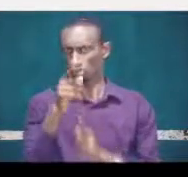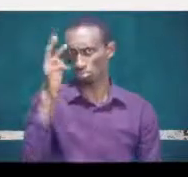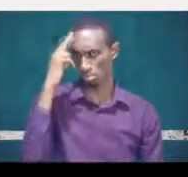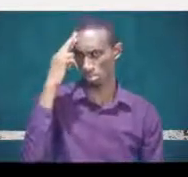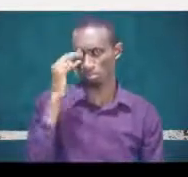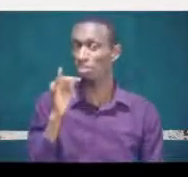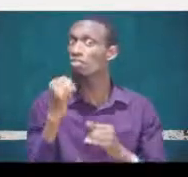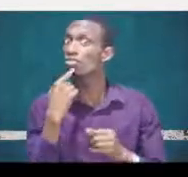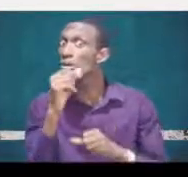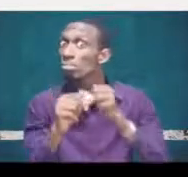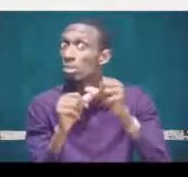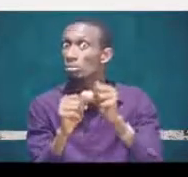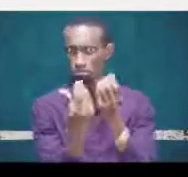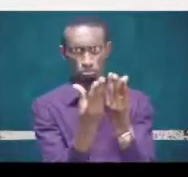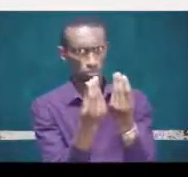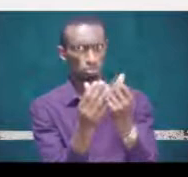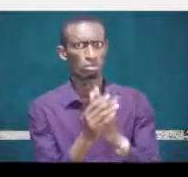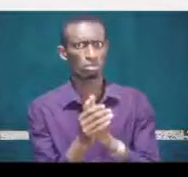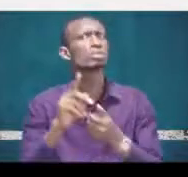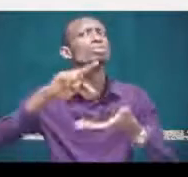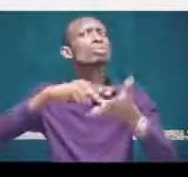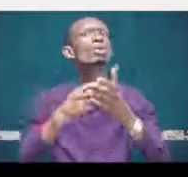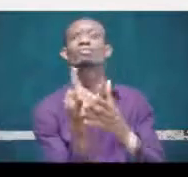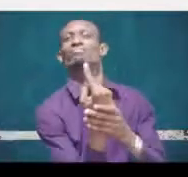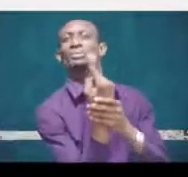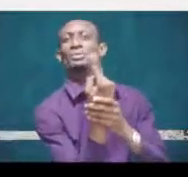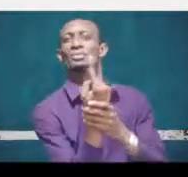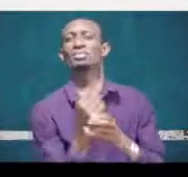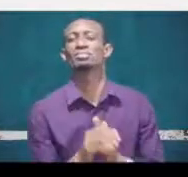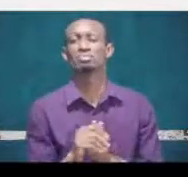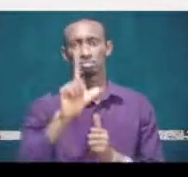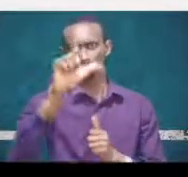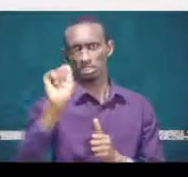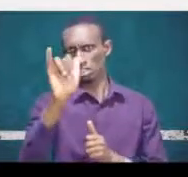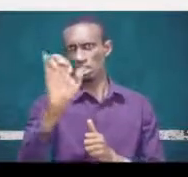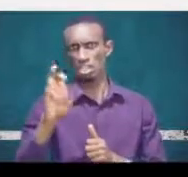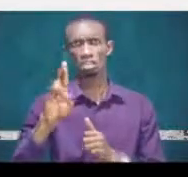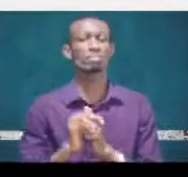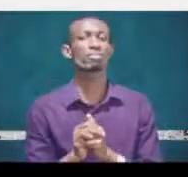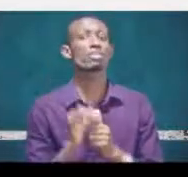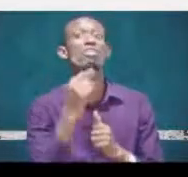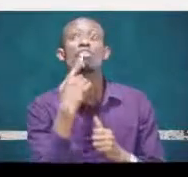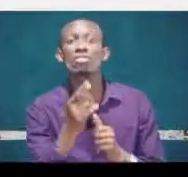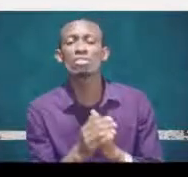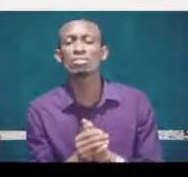Remember, when we talk about simple, we mean one layer. When we talk